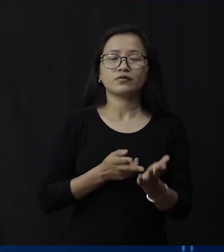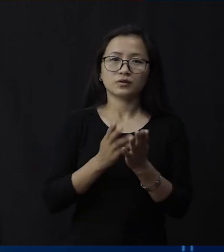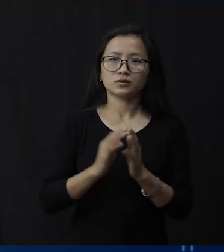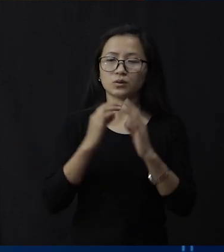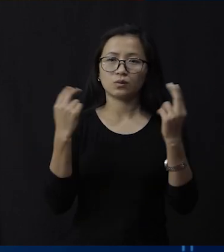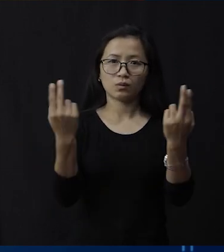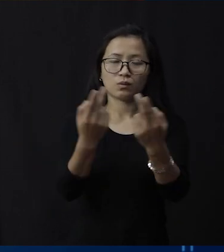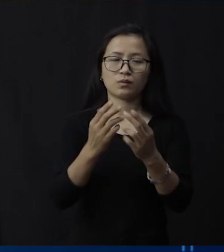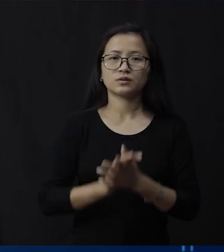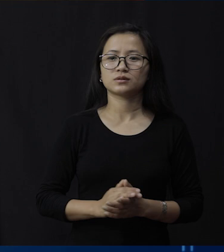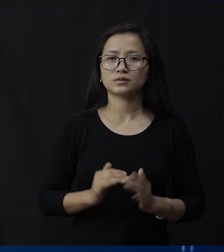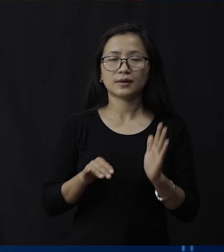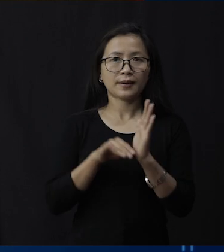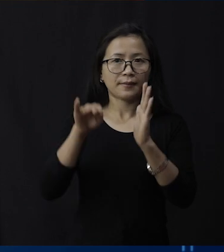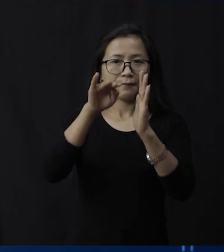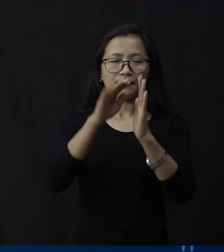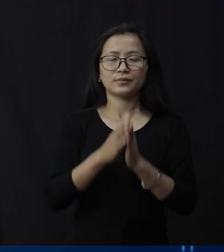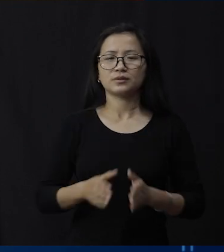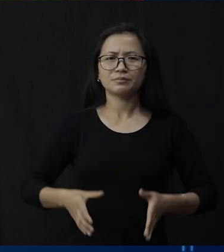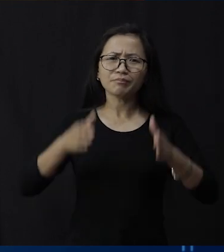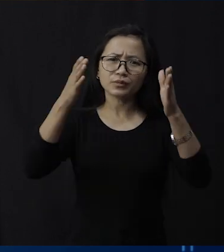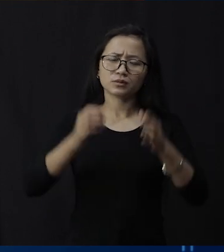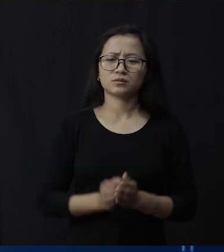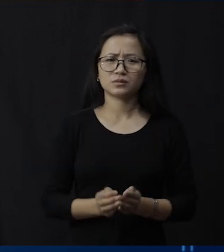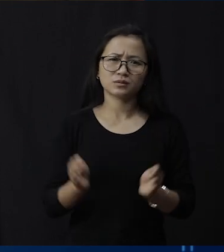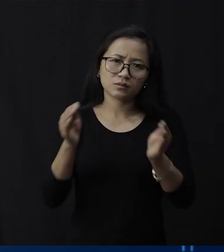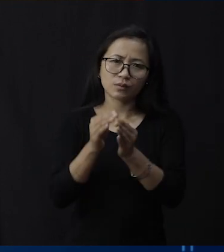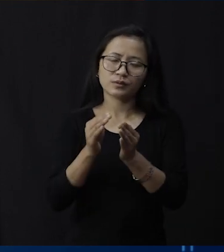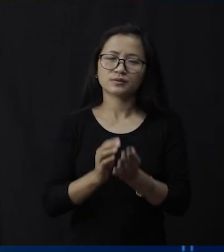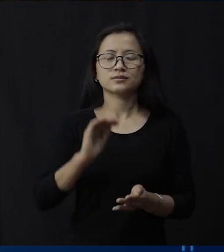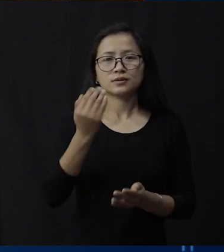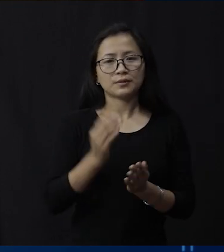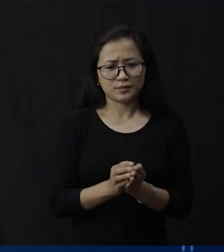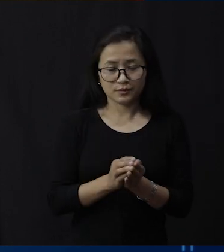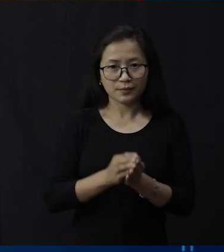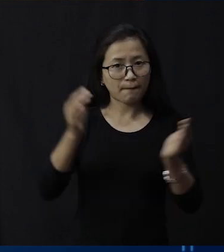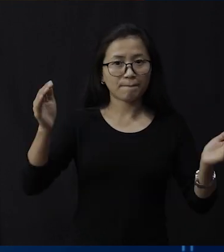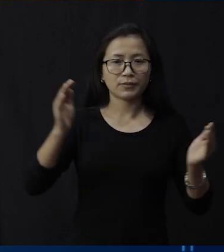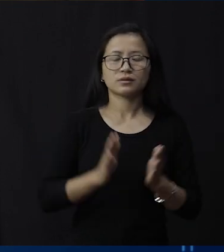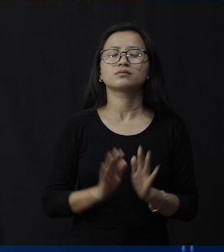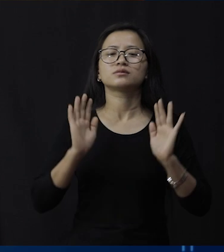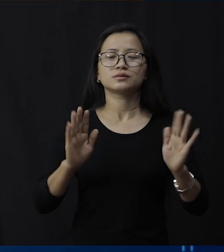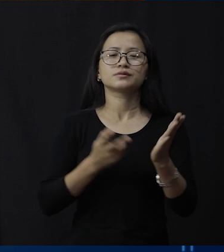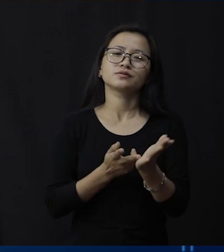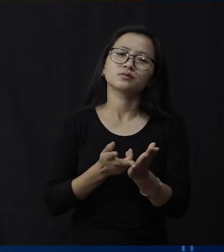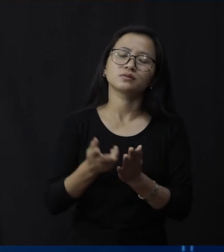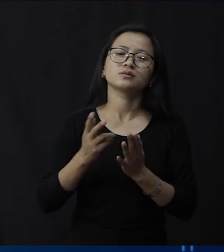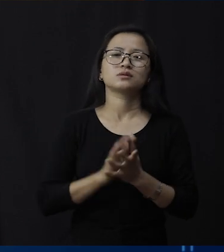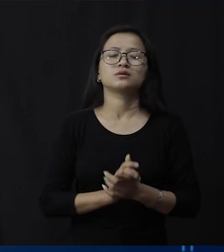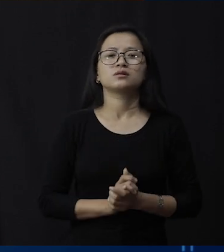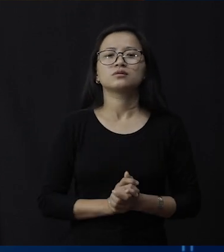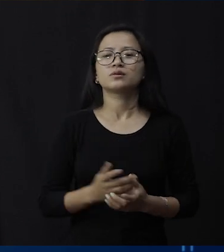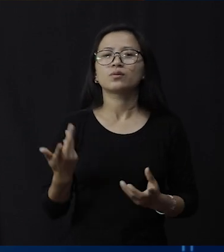hall is a building. It could be small, it could be big, okay? So in villages, we have this community